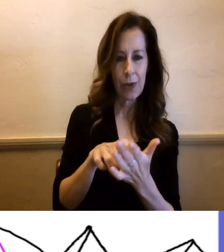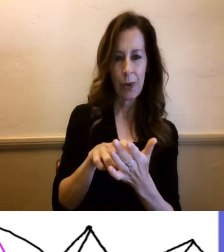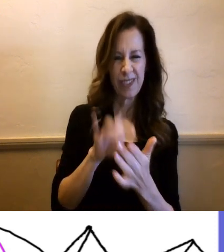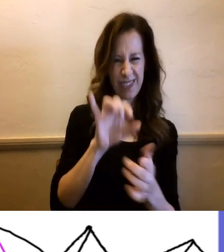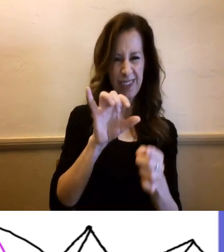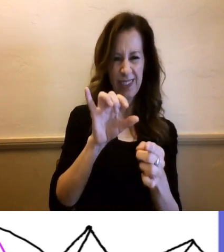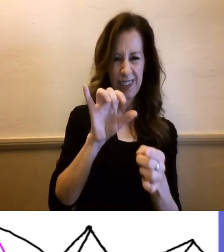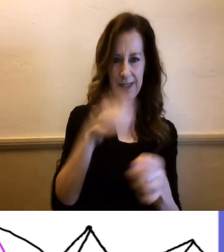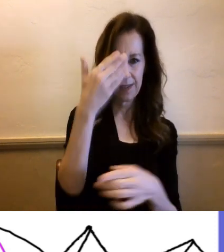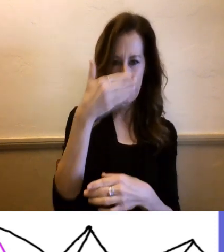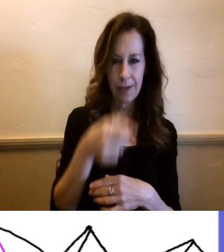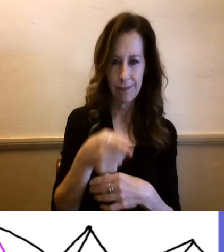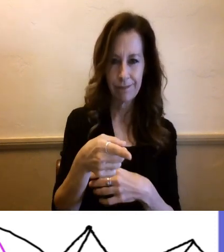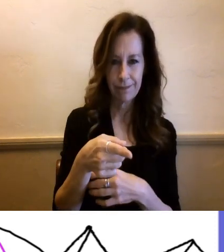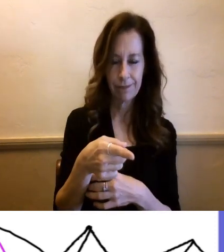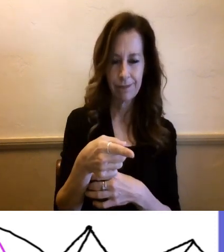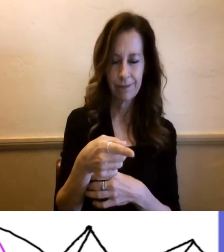I say this is the front of it?